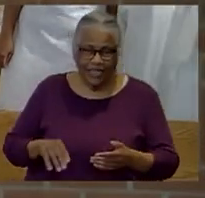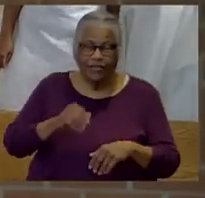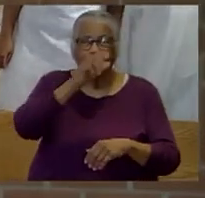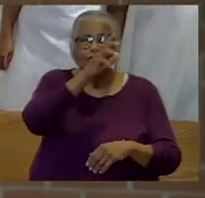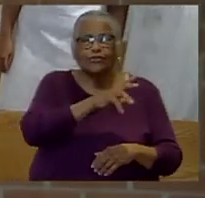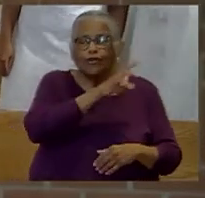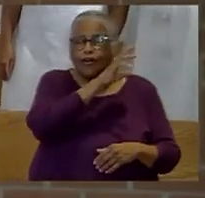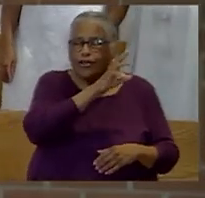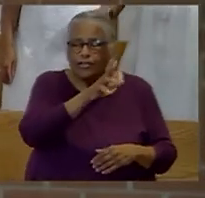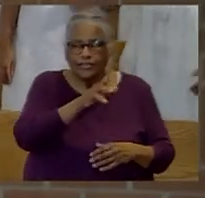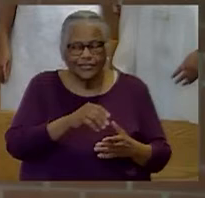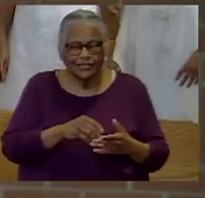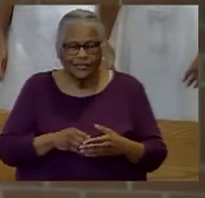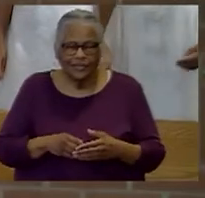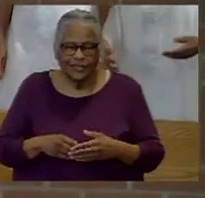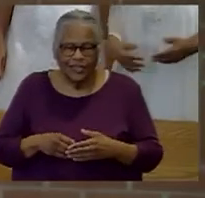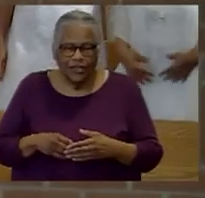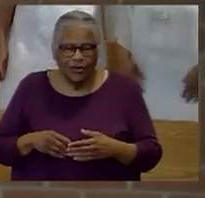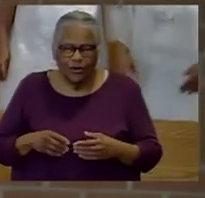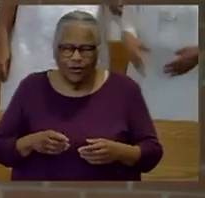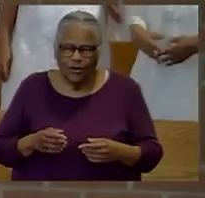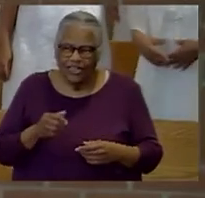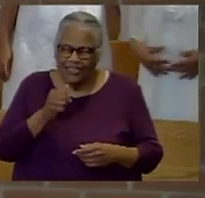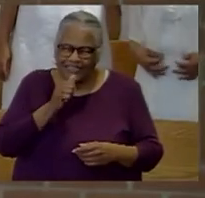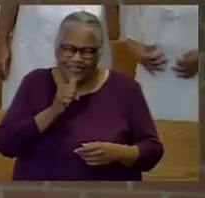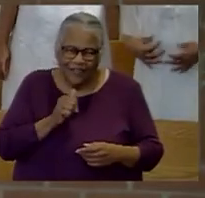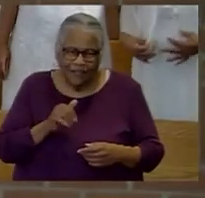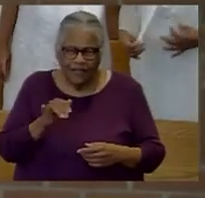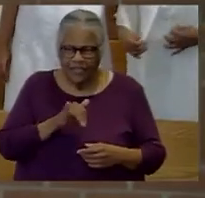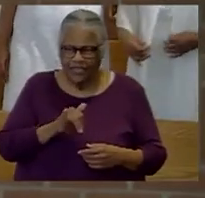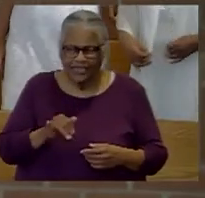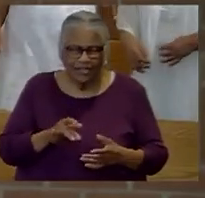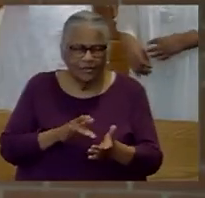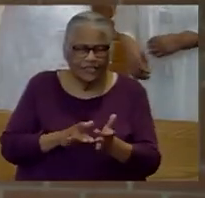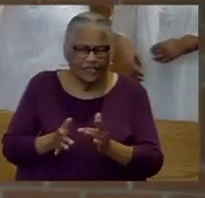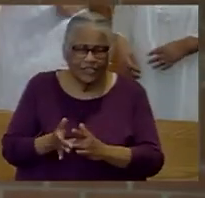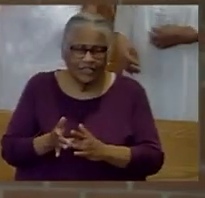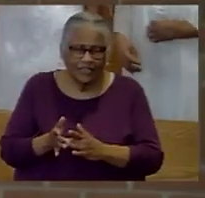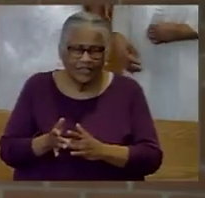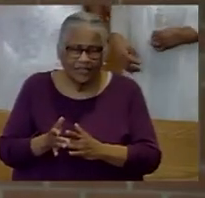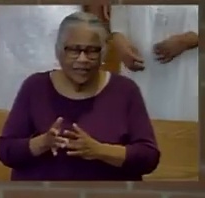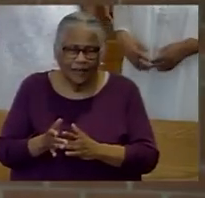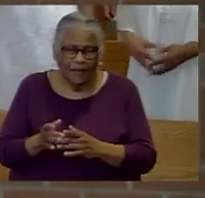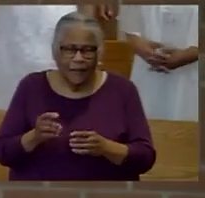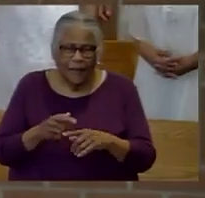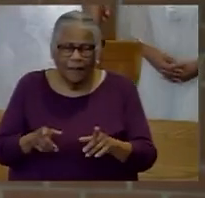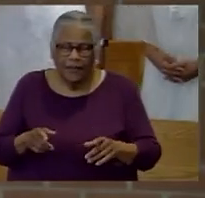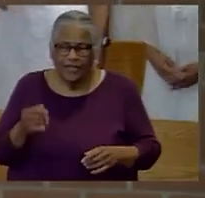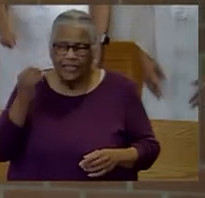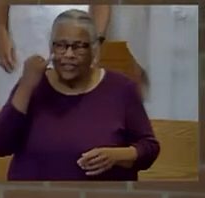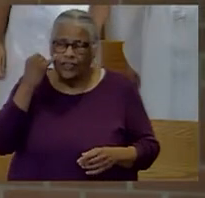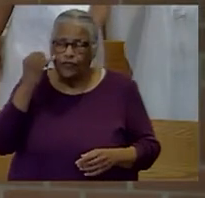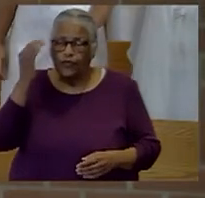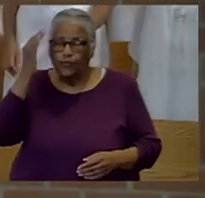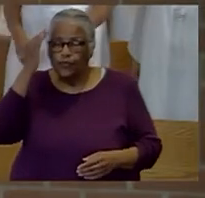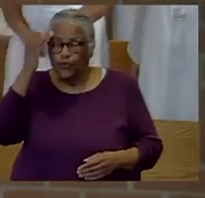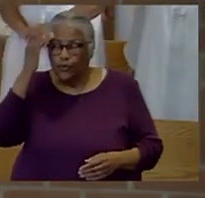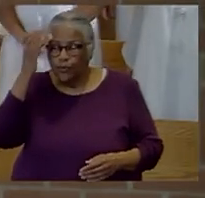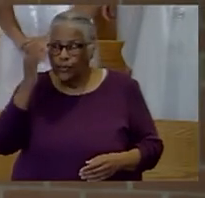go through the torture that Jesus went through, because by knowing who Jesus is, he took all of that